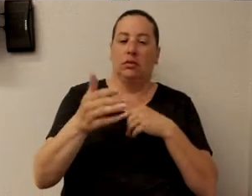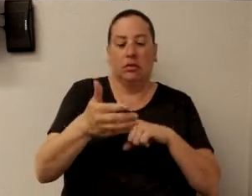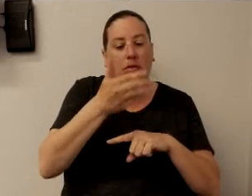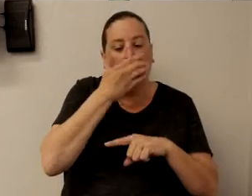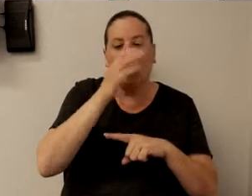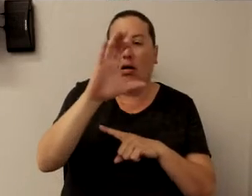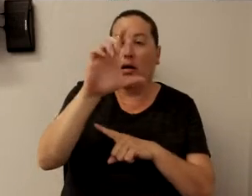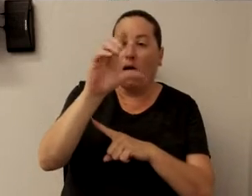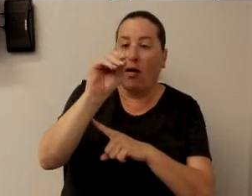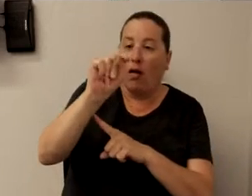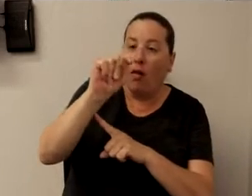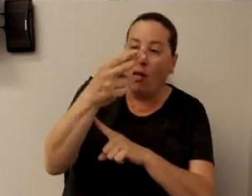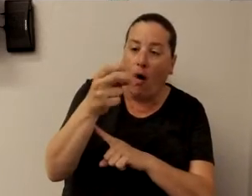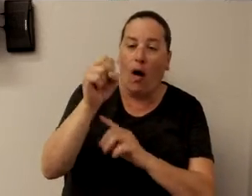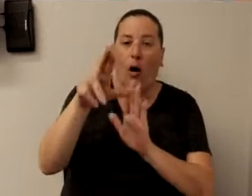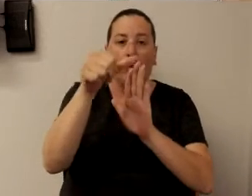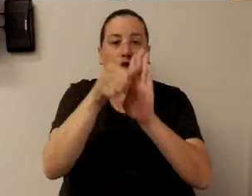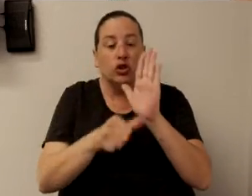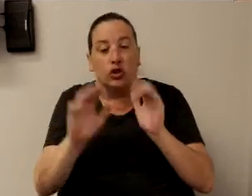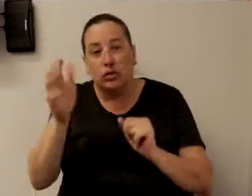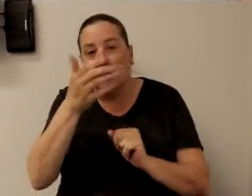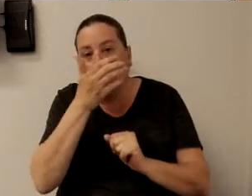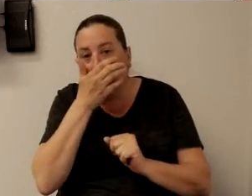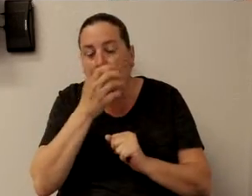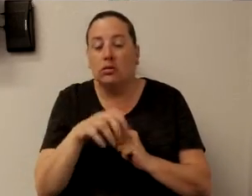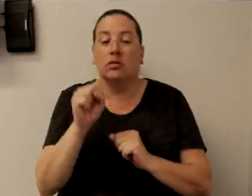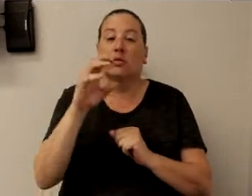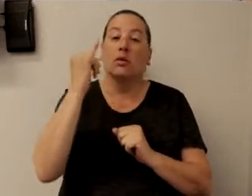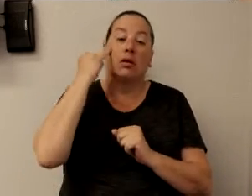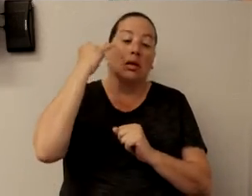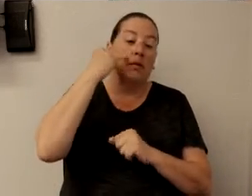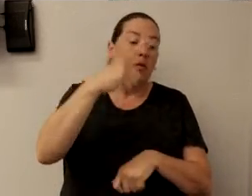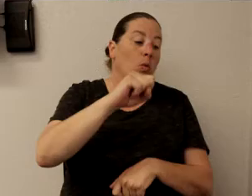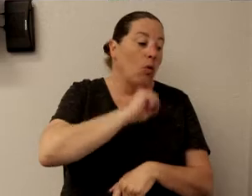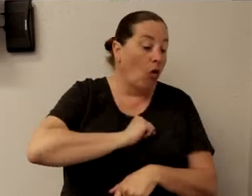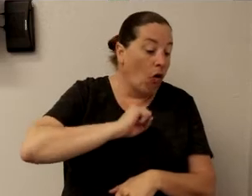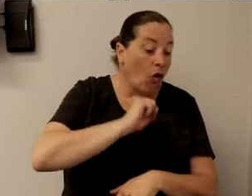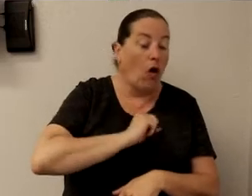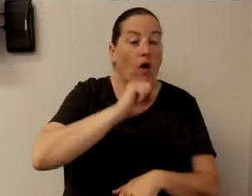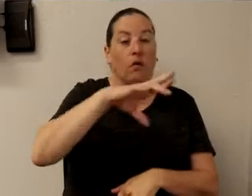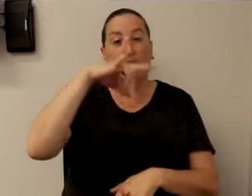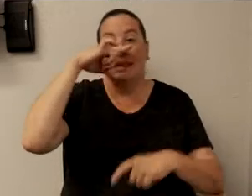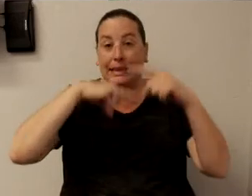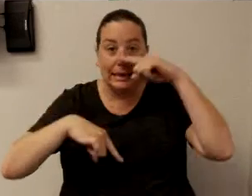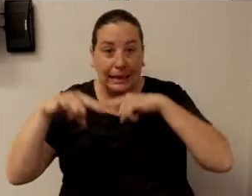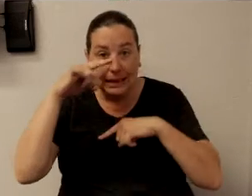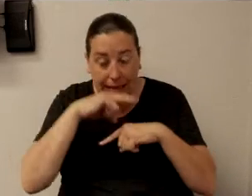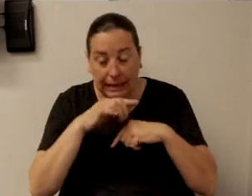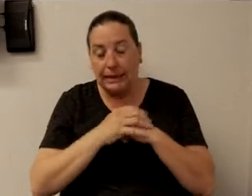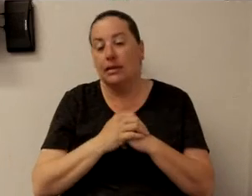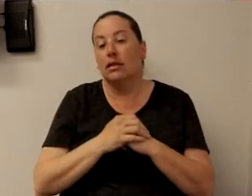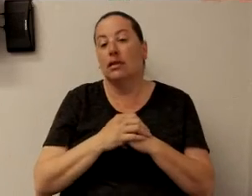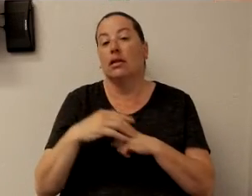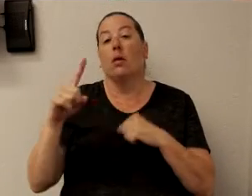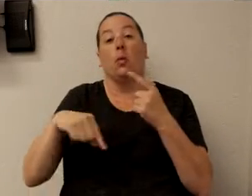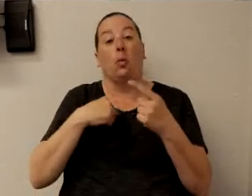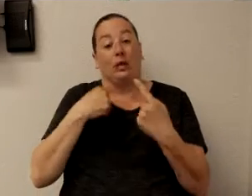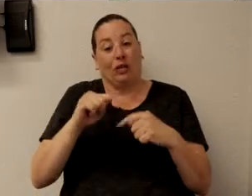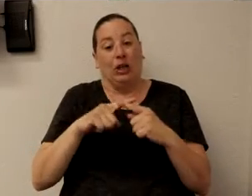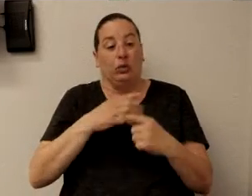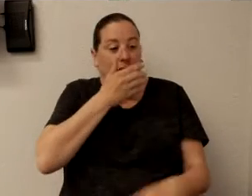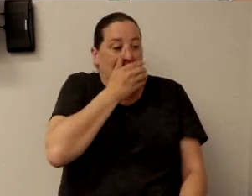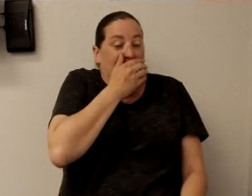droplets from, if you cough or you sneeze. So we try to keep those in, but when somebody